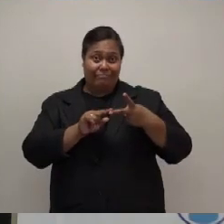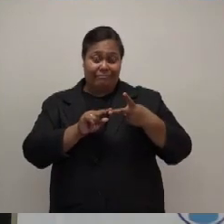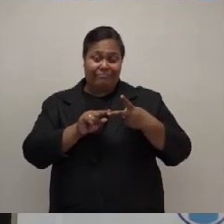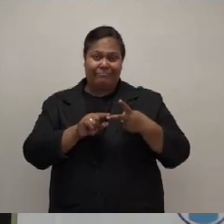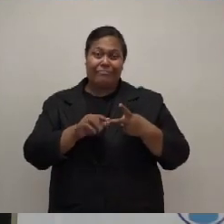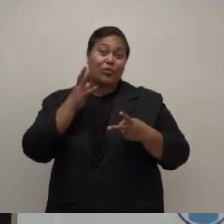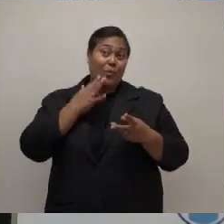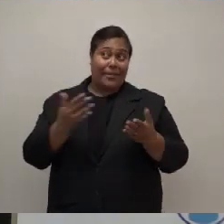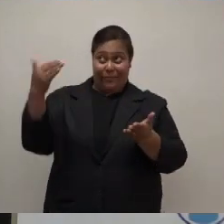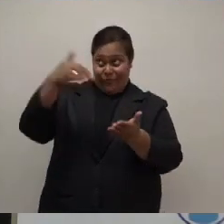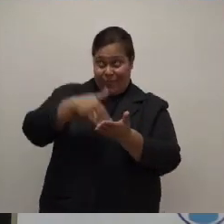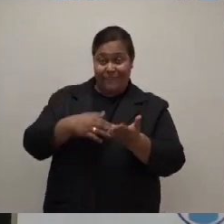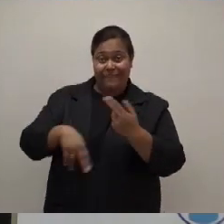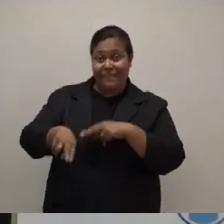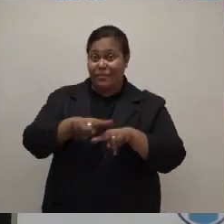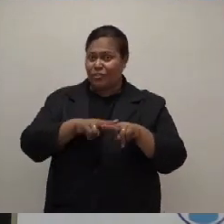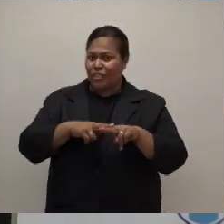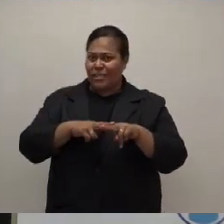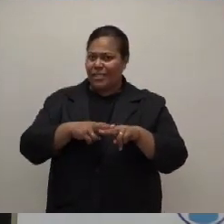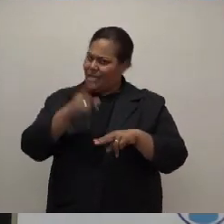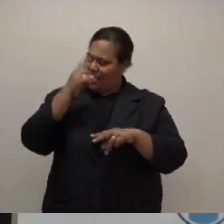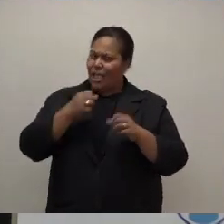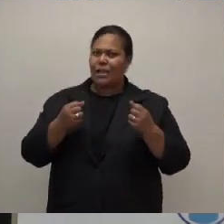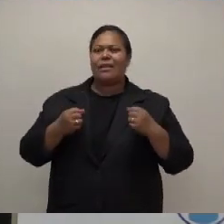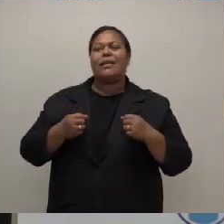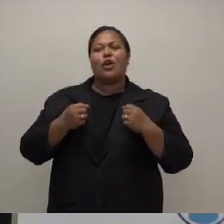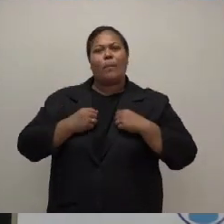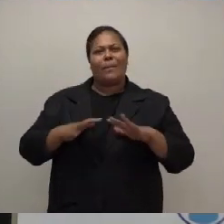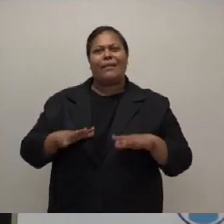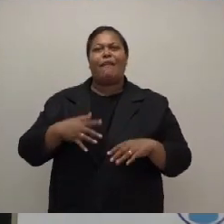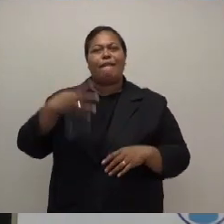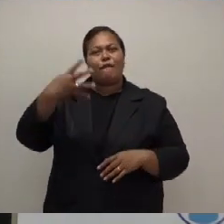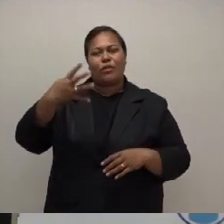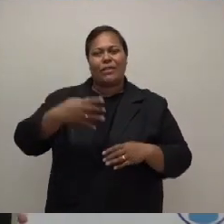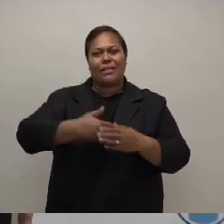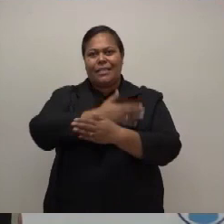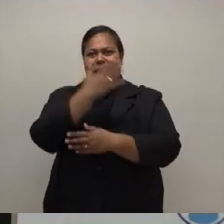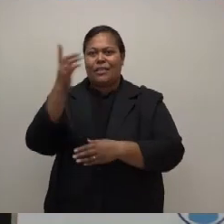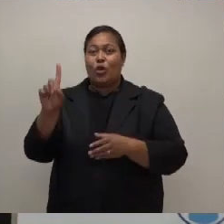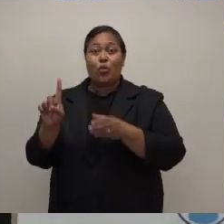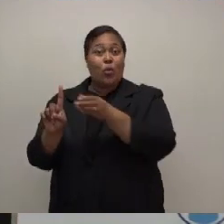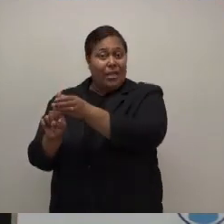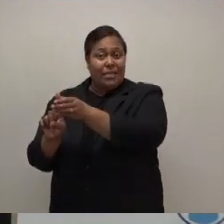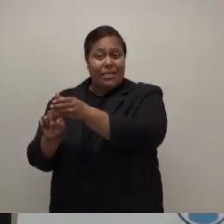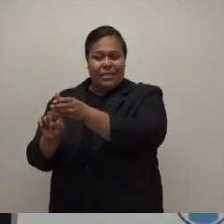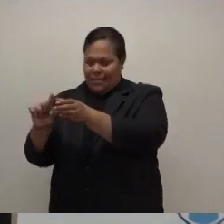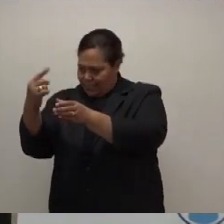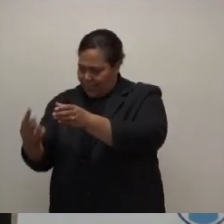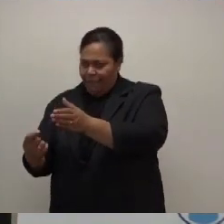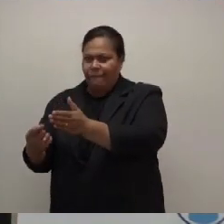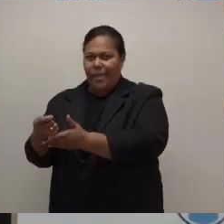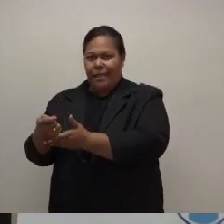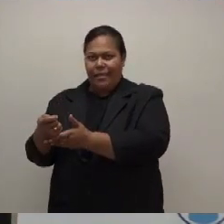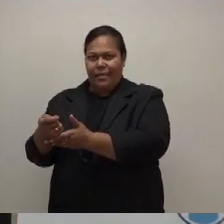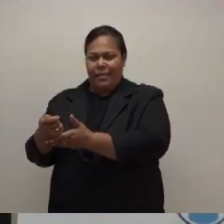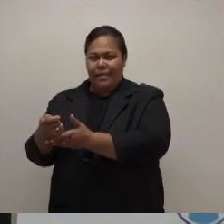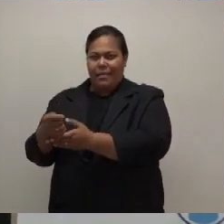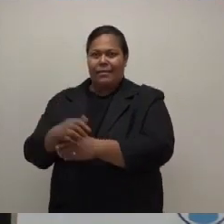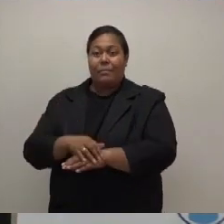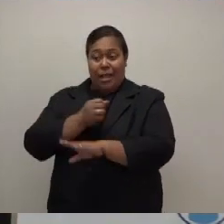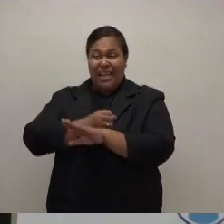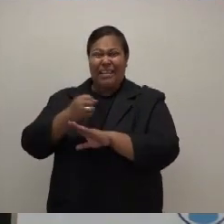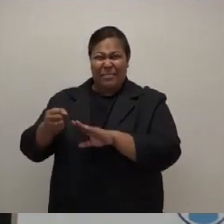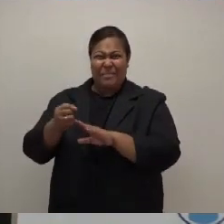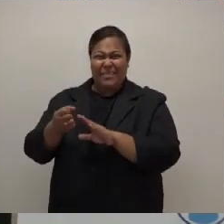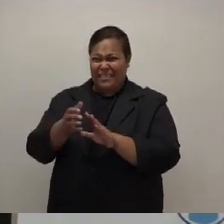Upon arrival in Fiji, they can complete 14 days of quarantine at their own cost in a Fijian government